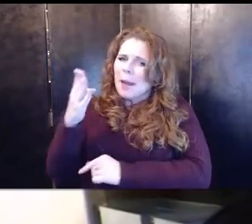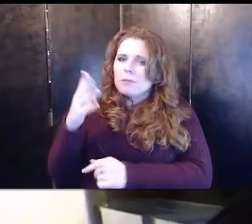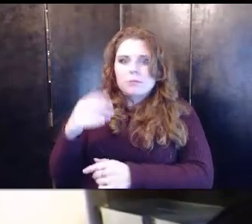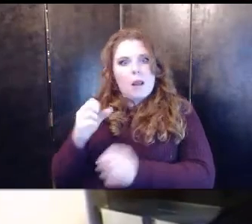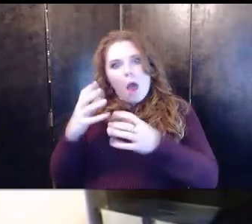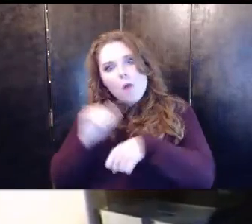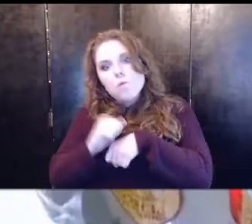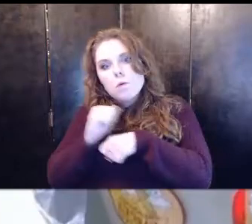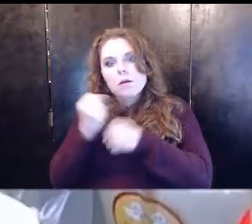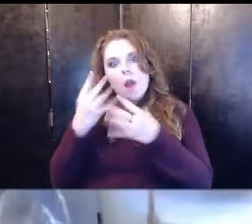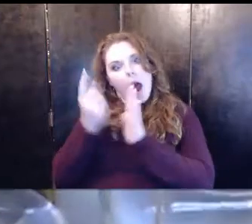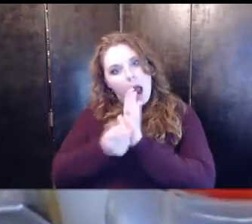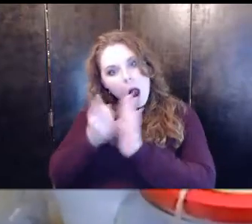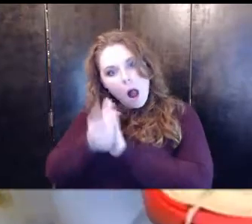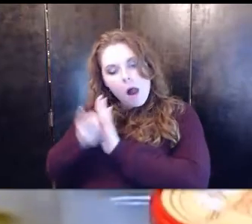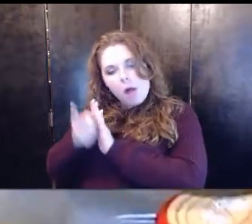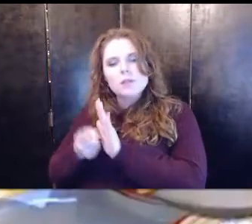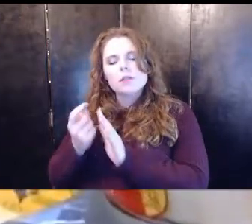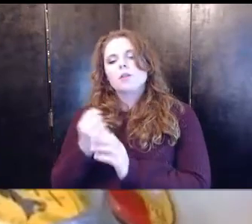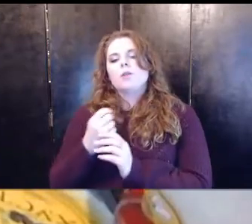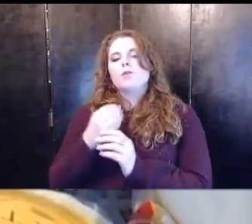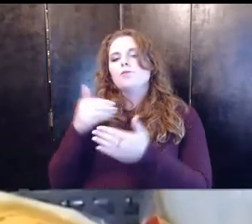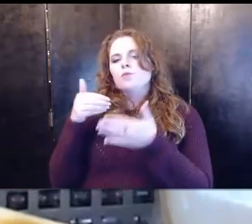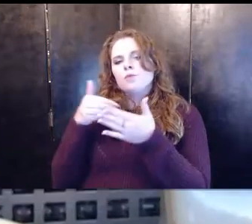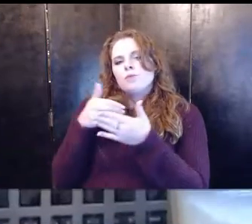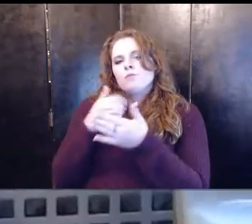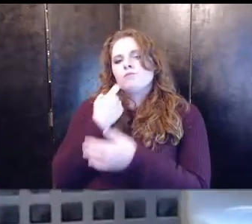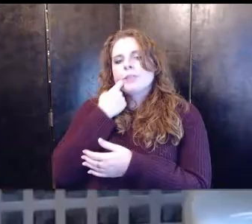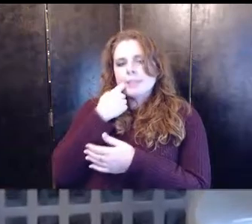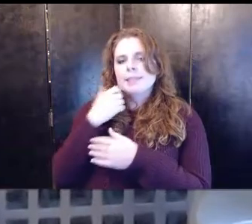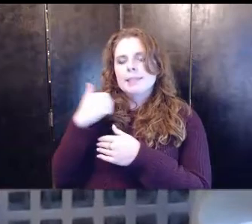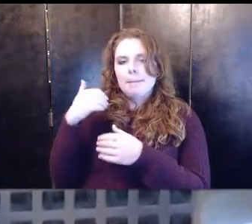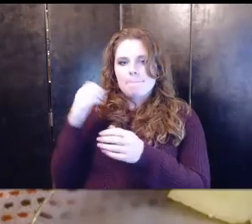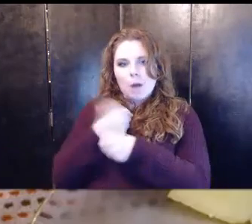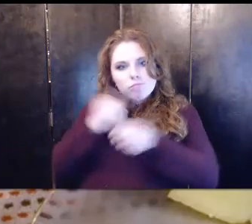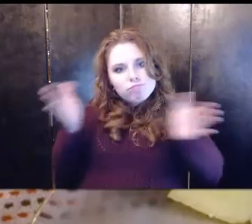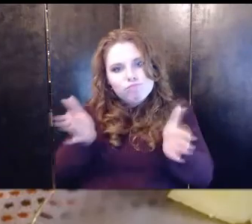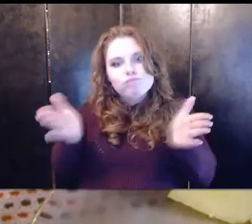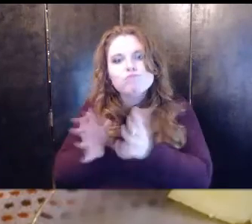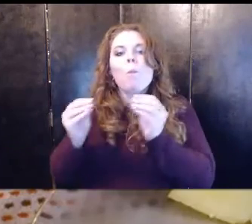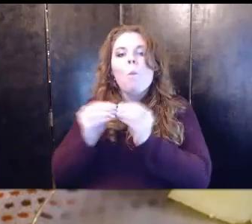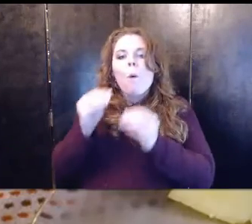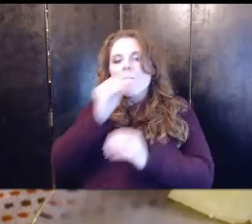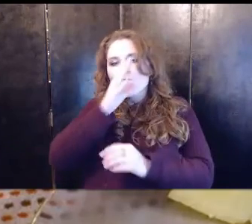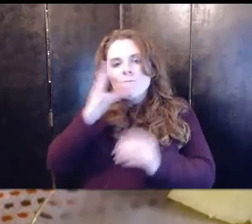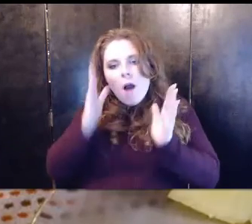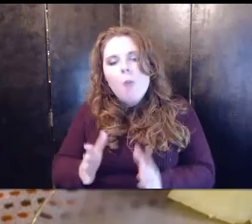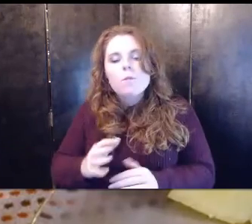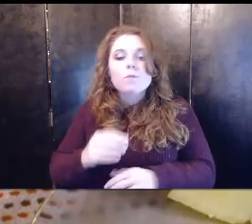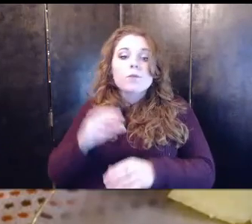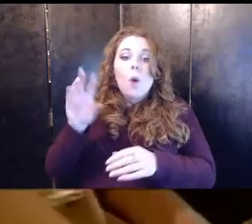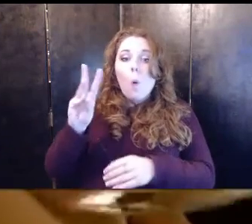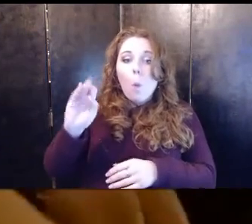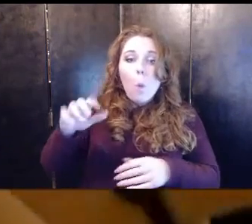An association was formed several years ago to promote the job and increase income from sheep products: wool, meat, milk, and of